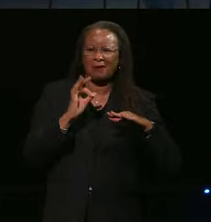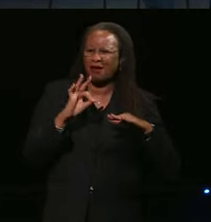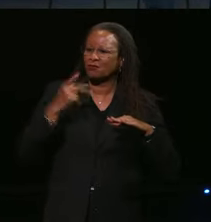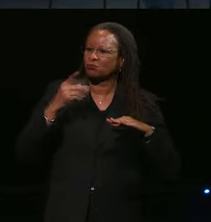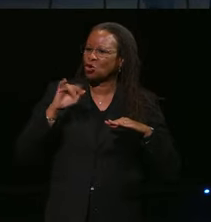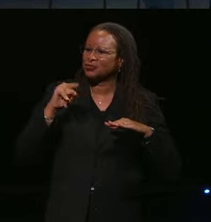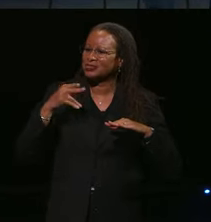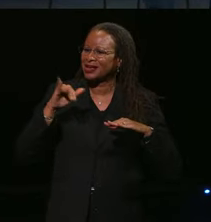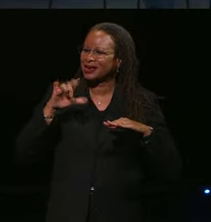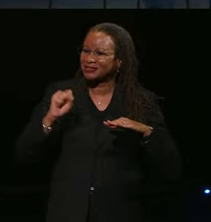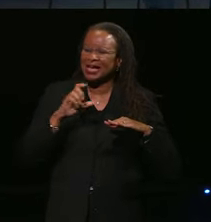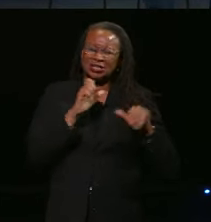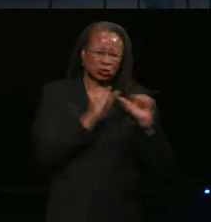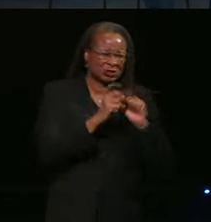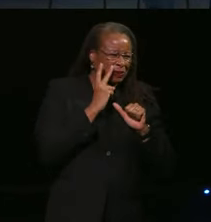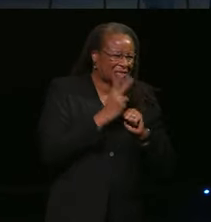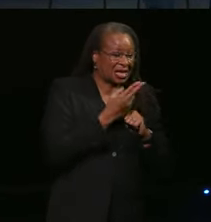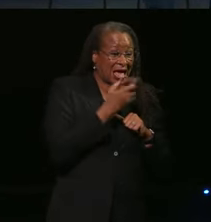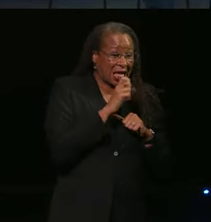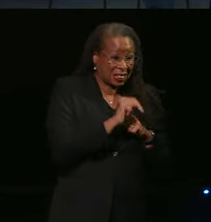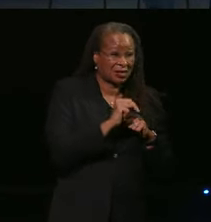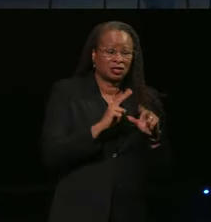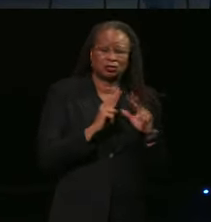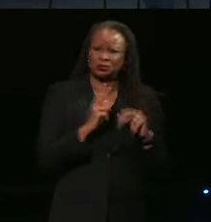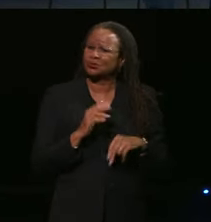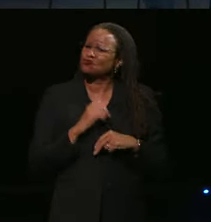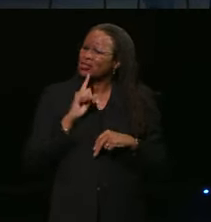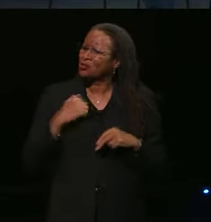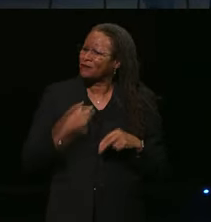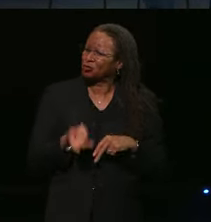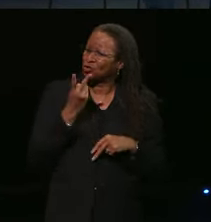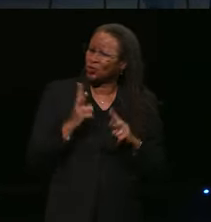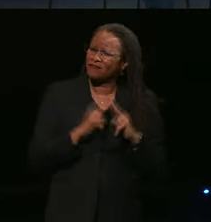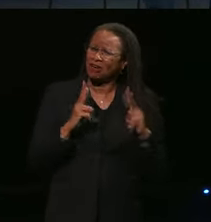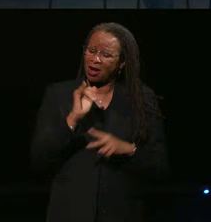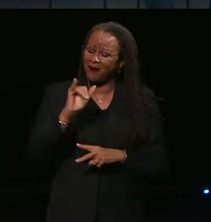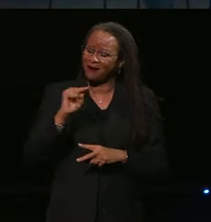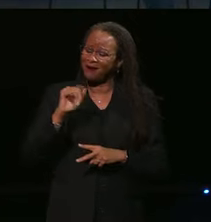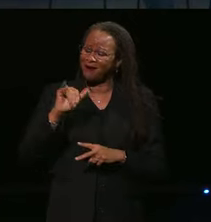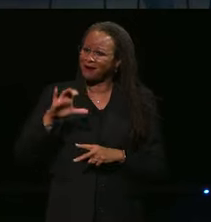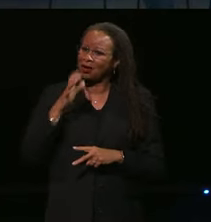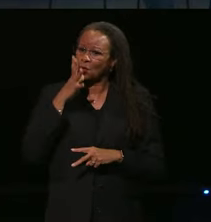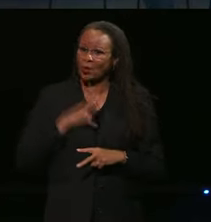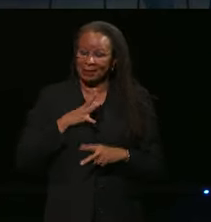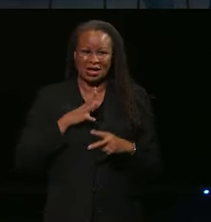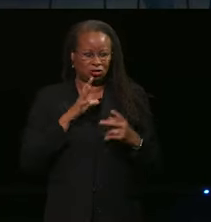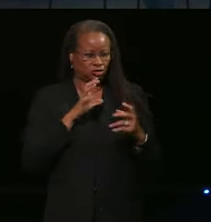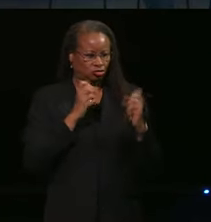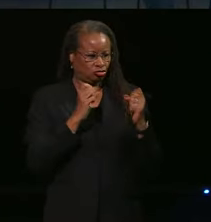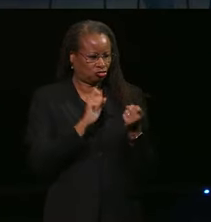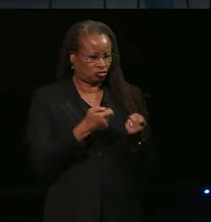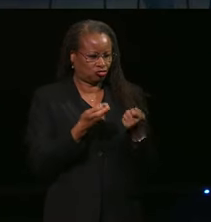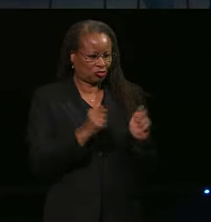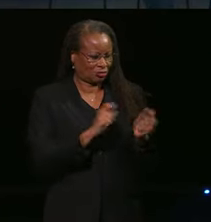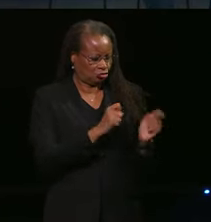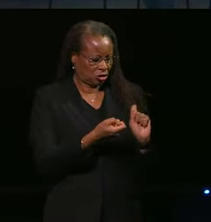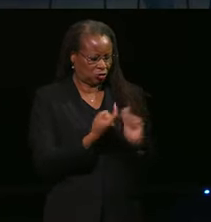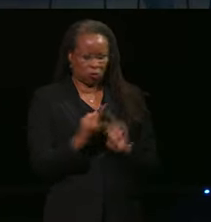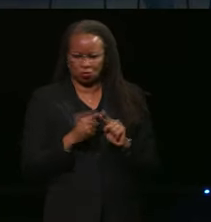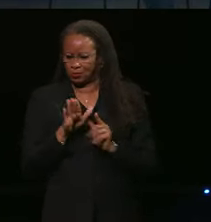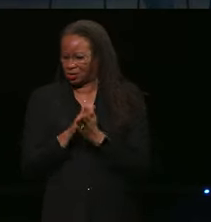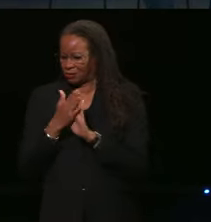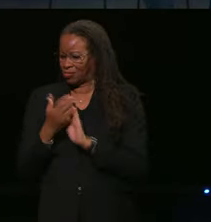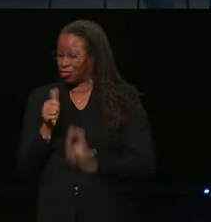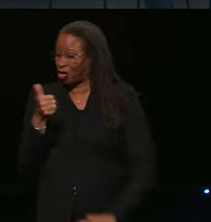Helen would shine through. It's two very iconic women that you're trying to, you know, make one into the other. We didn't want to just transpose